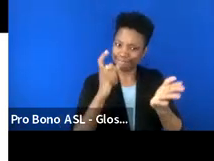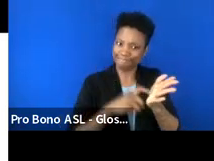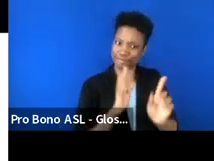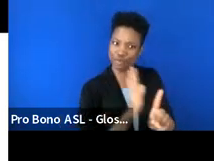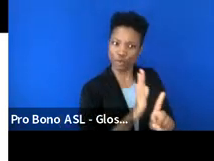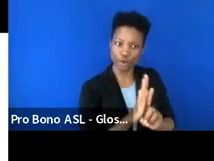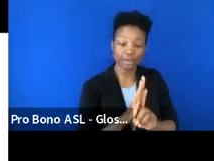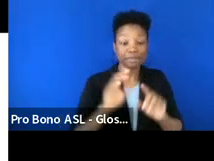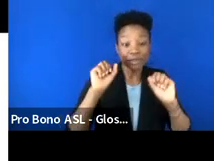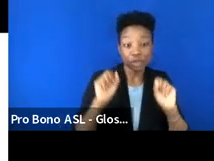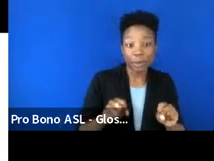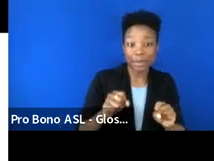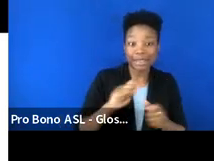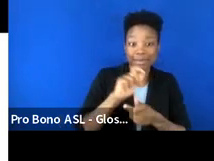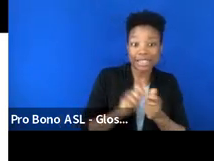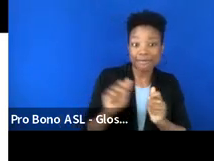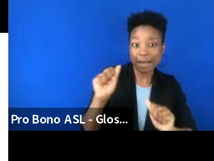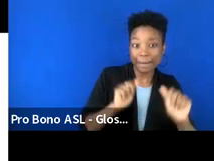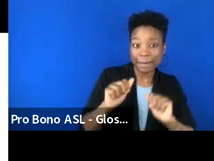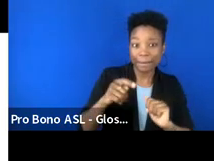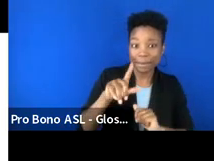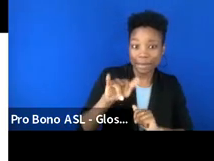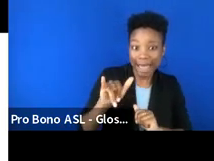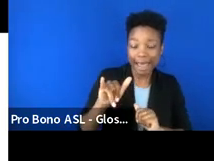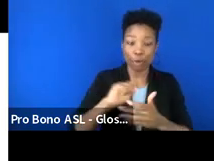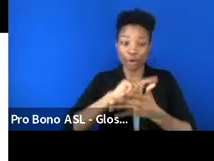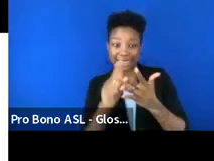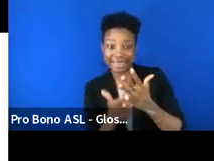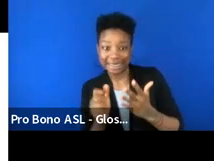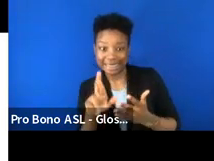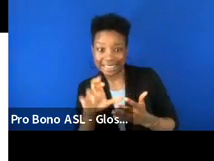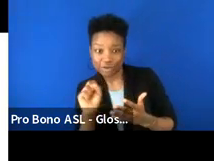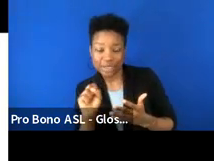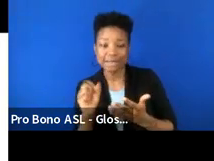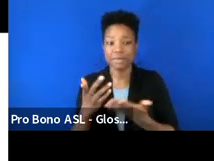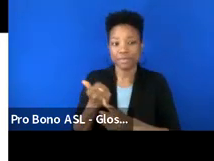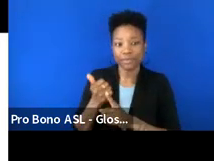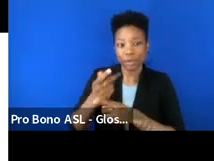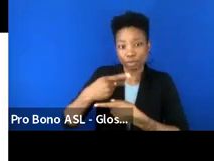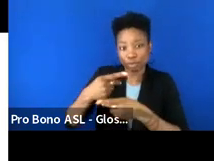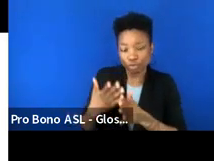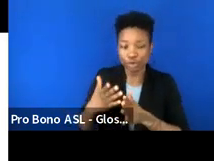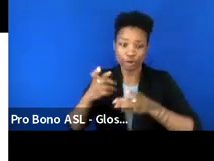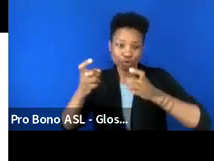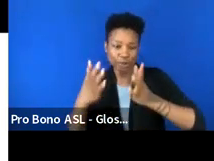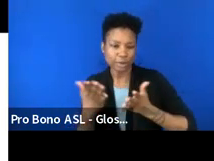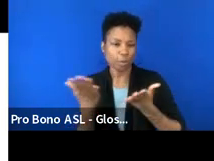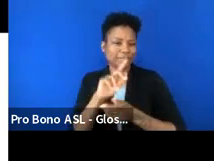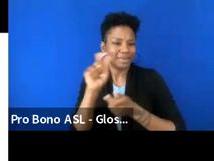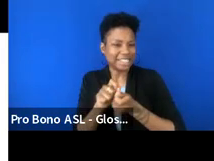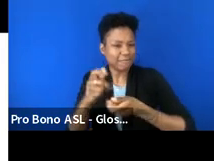series of plays. Maybe you're more of a producer or director. So what's the signature product or program that you're offering?